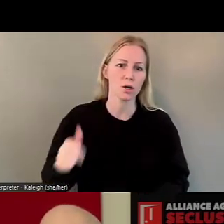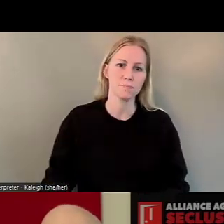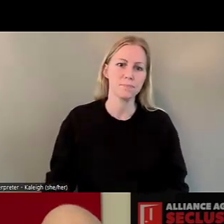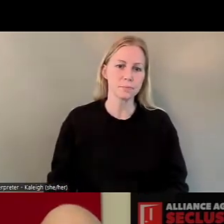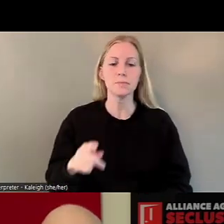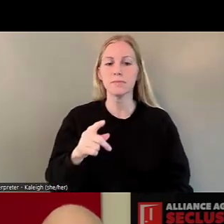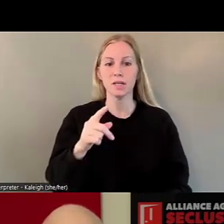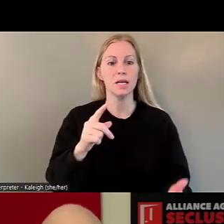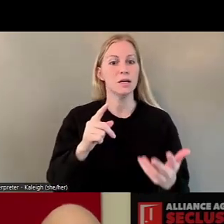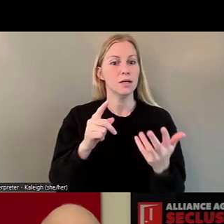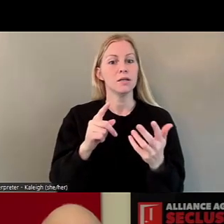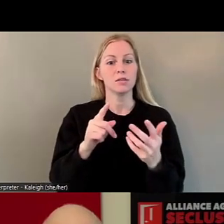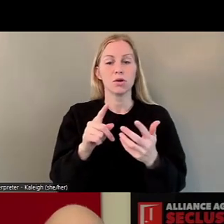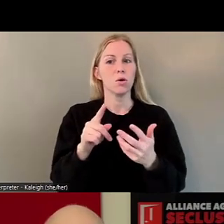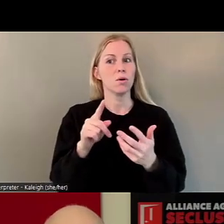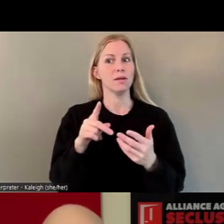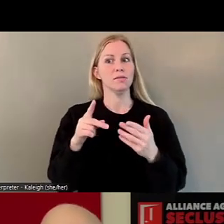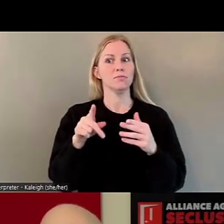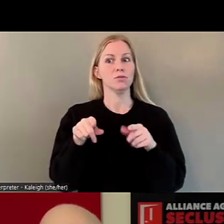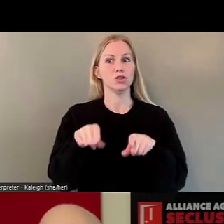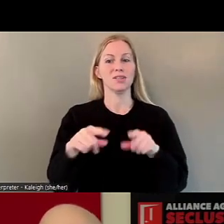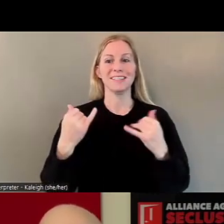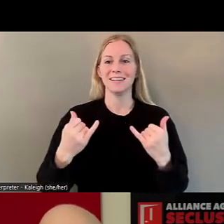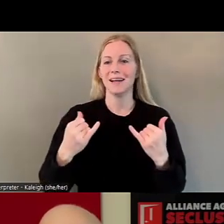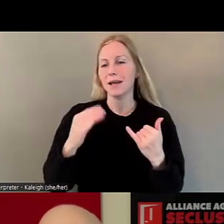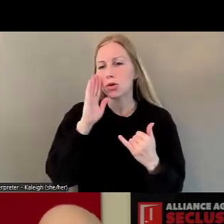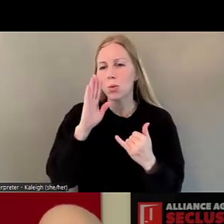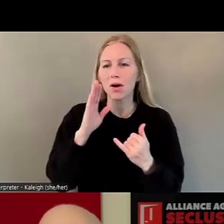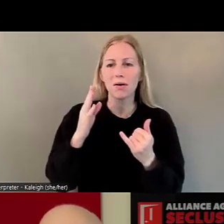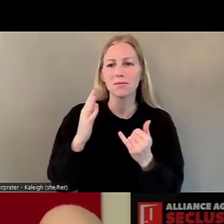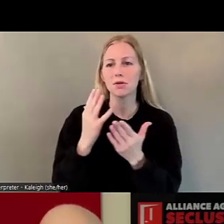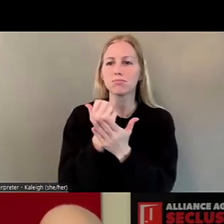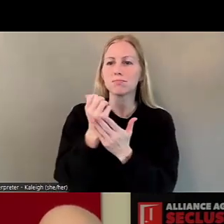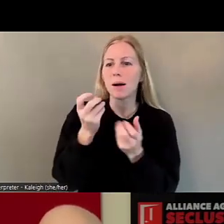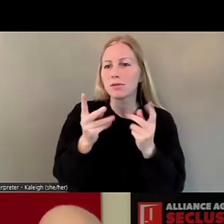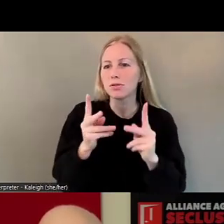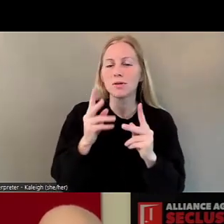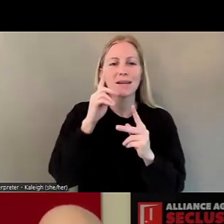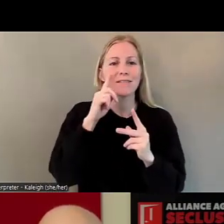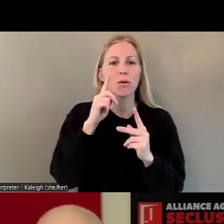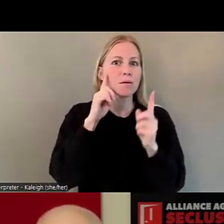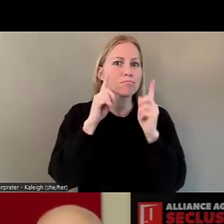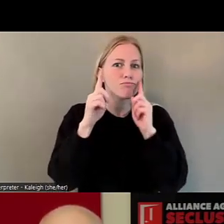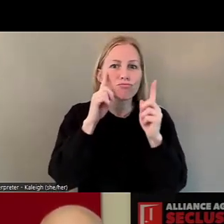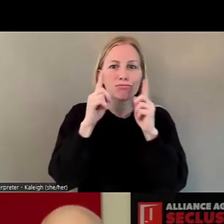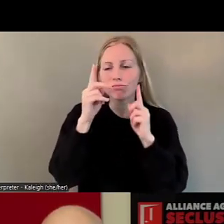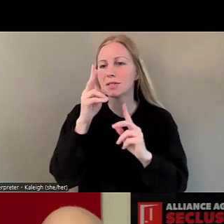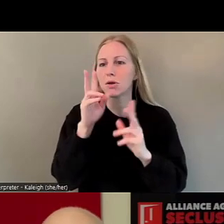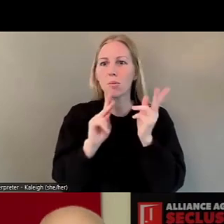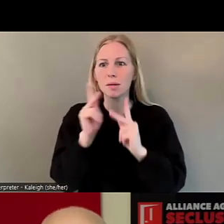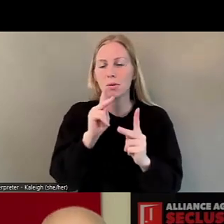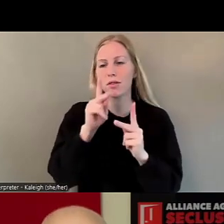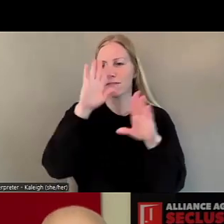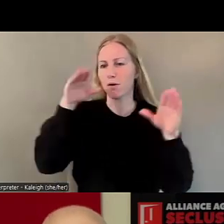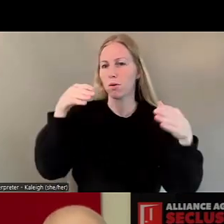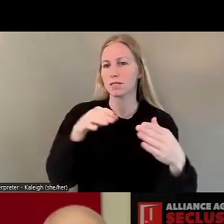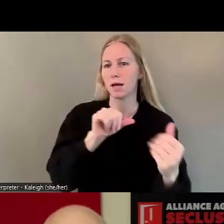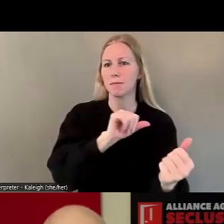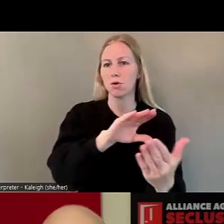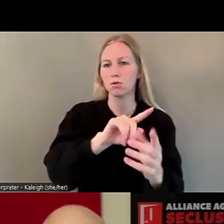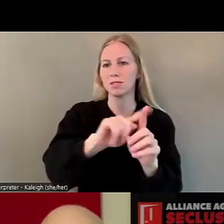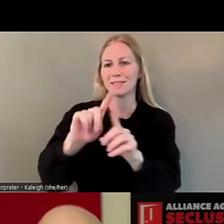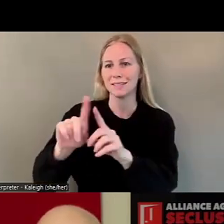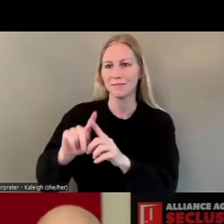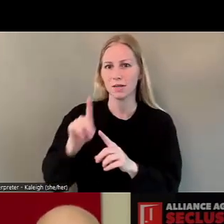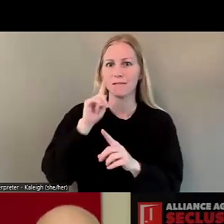opportunity to hear from people, hear about approaches that really are focused on that doing better. So I'm very excited